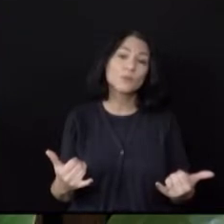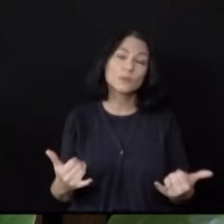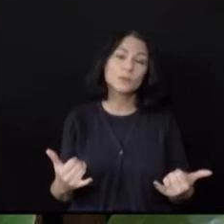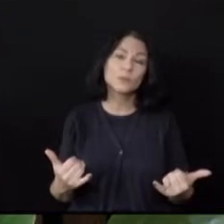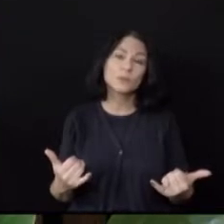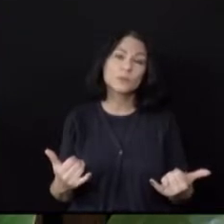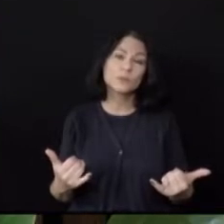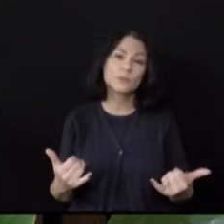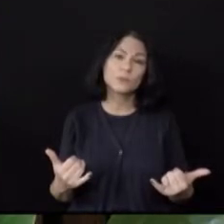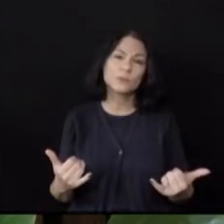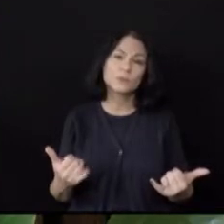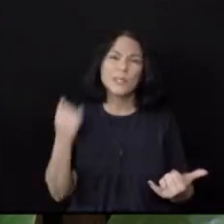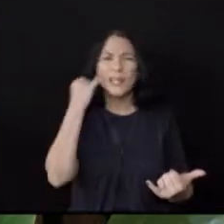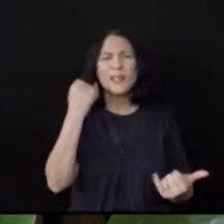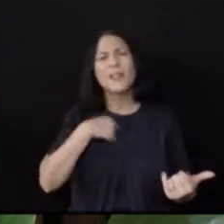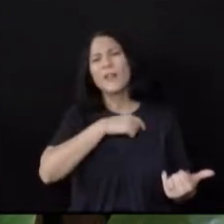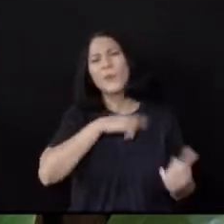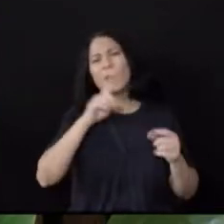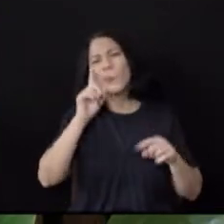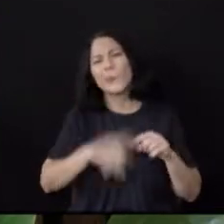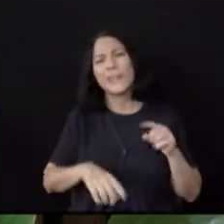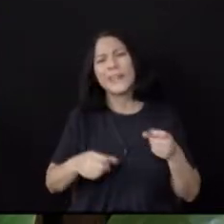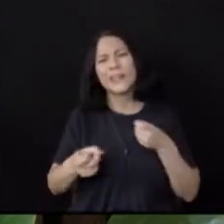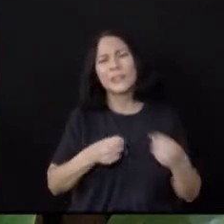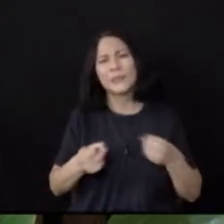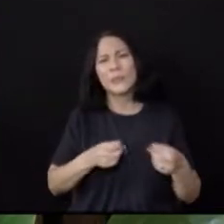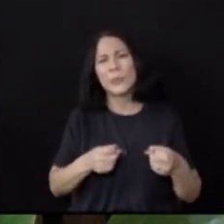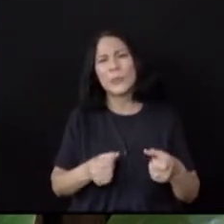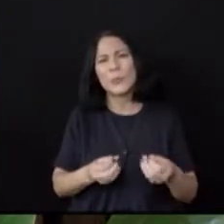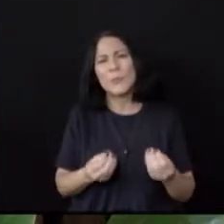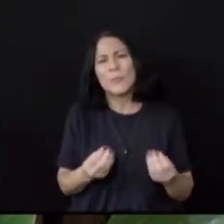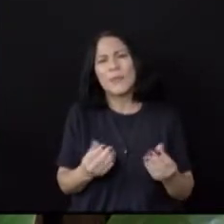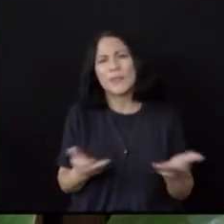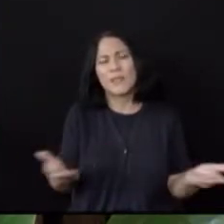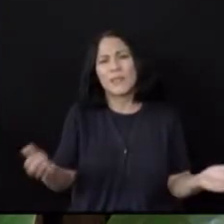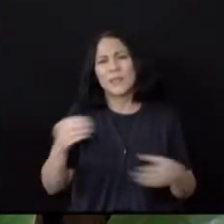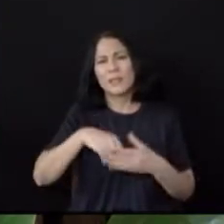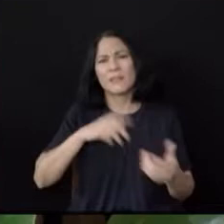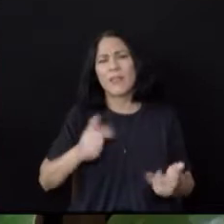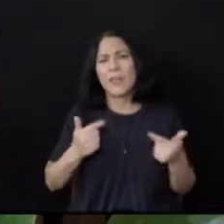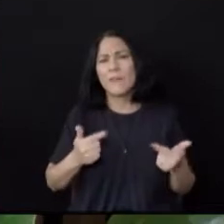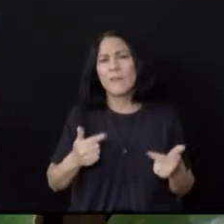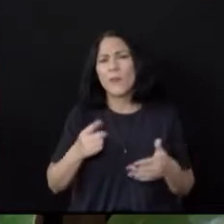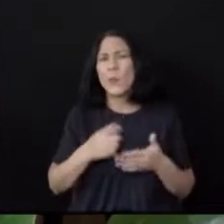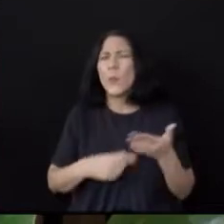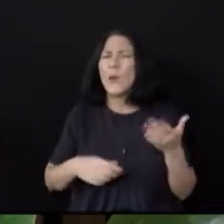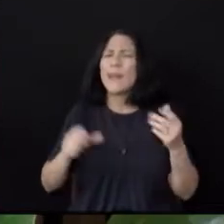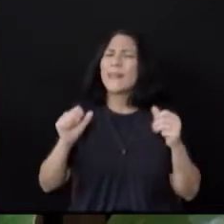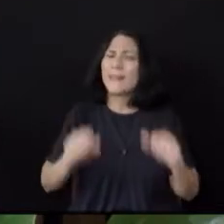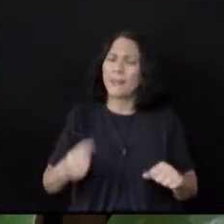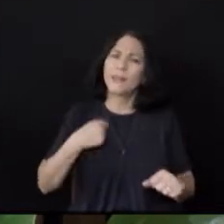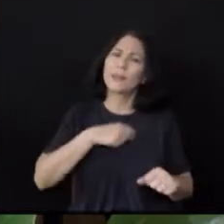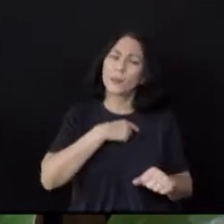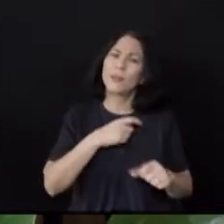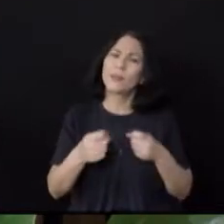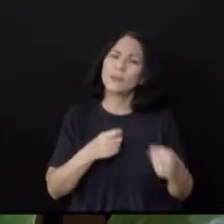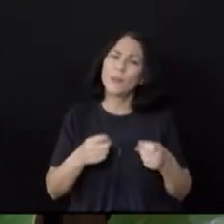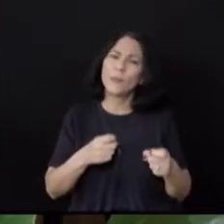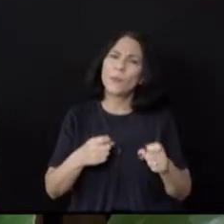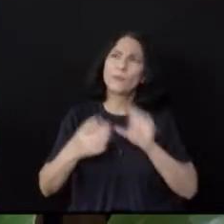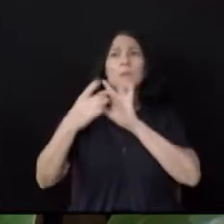when we cannot control so much in this life, what can we control according to